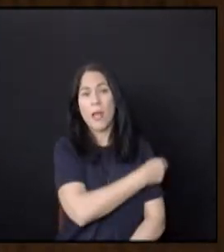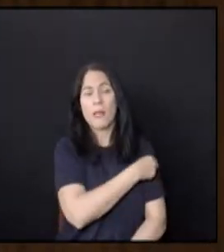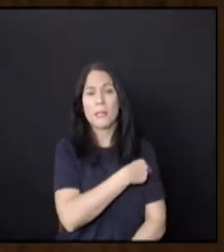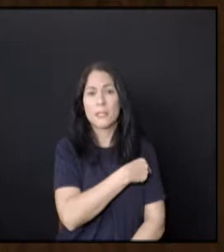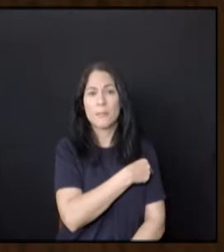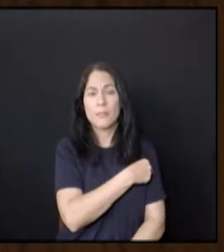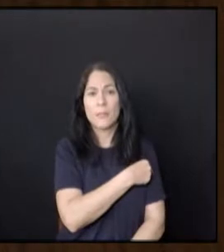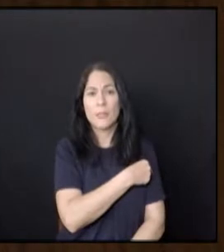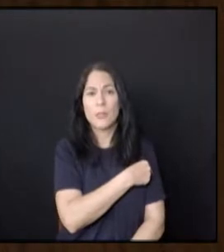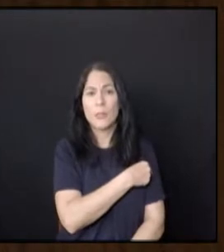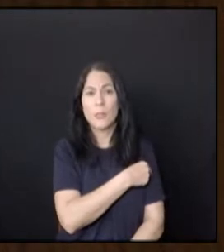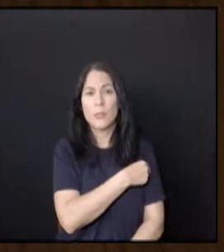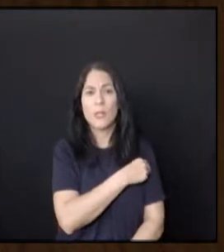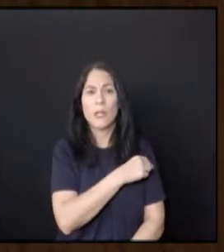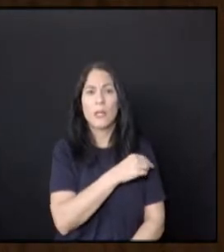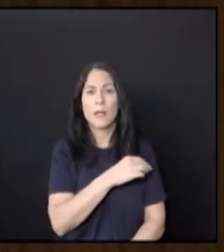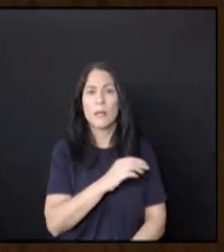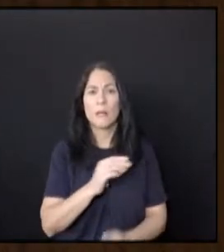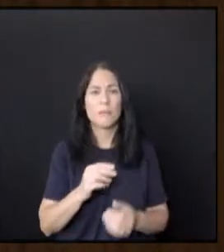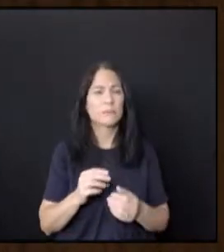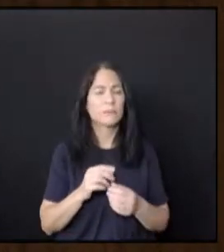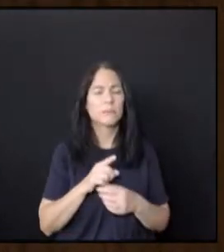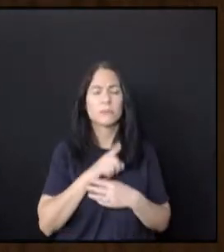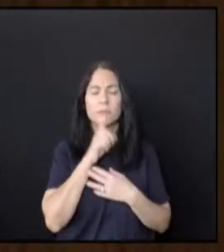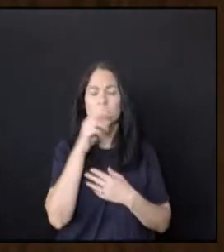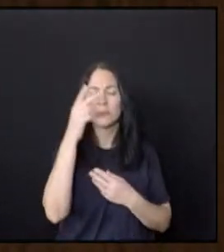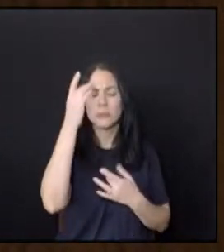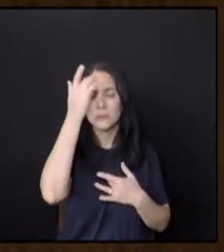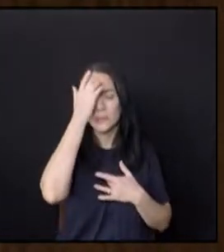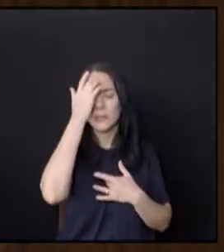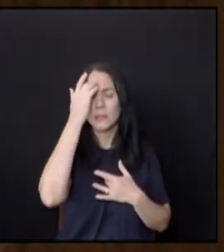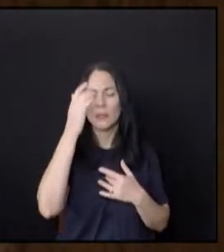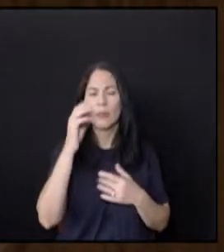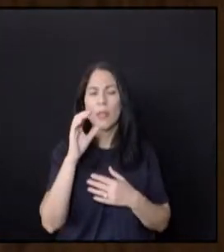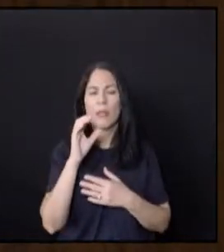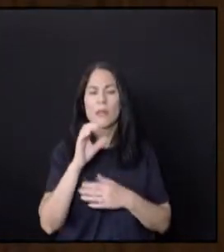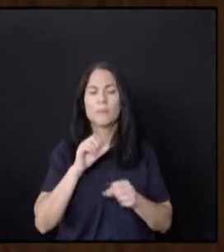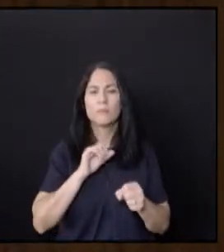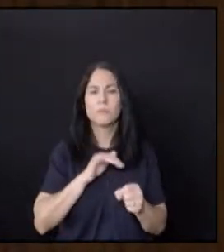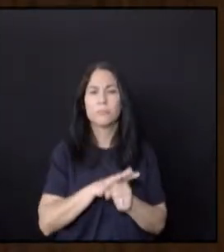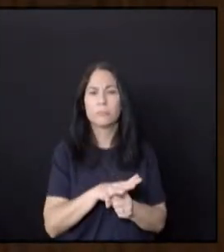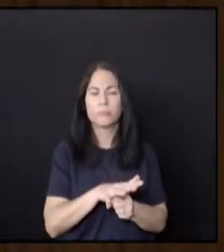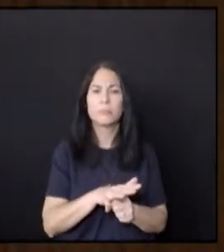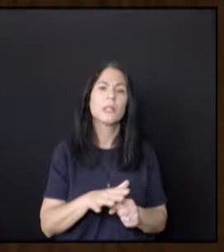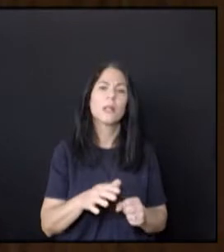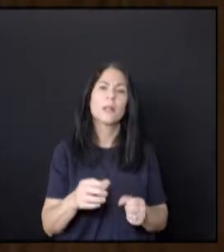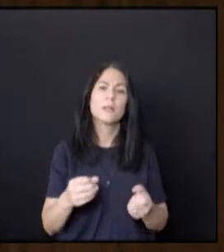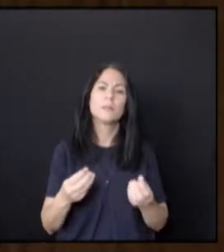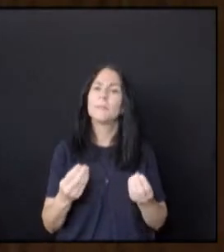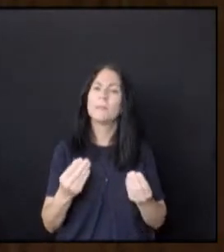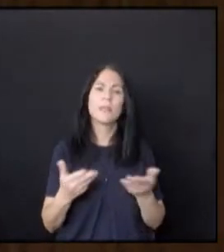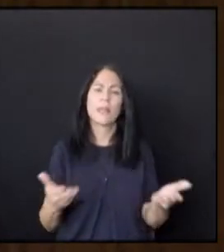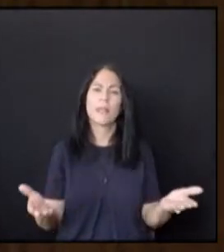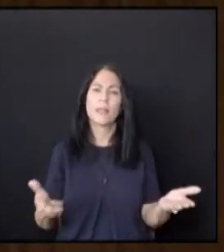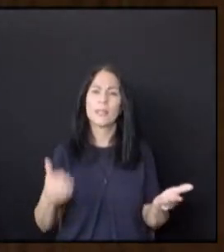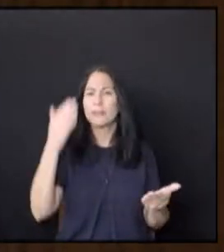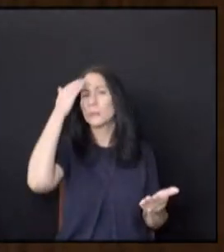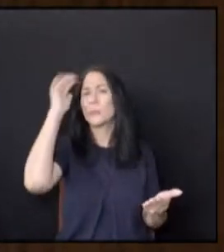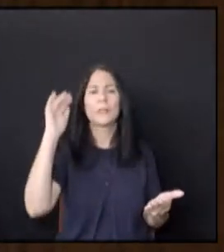passed away. It's just so much unknown right now that it can shake you to your